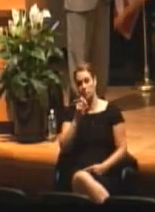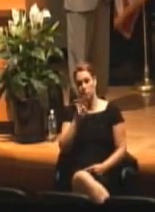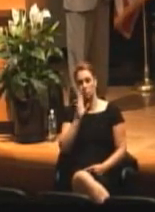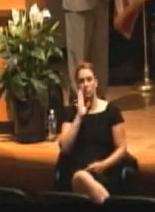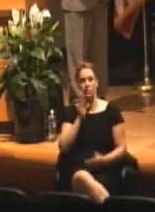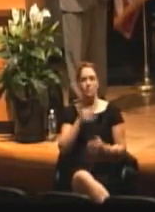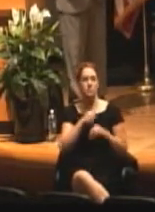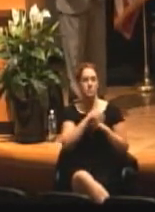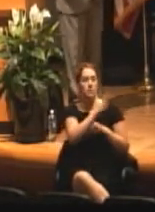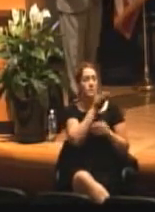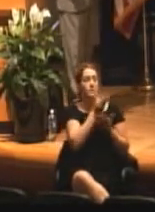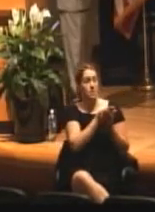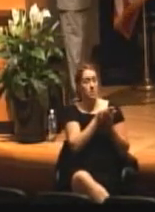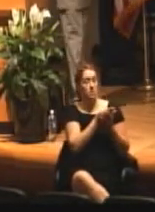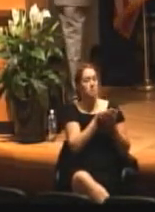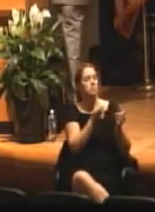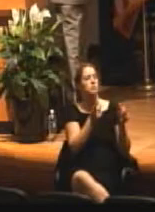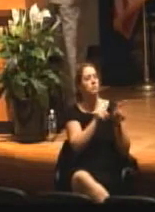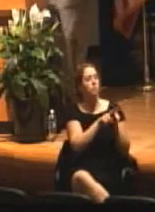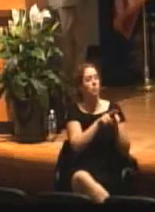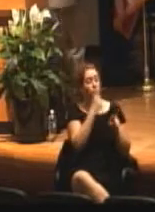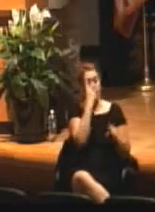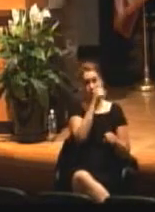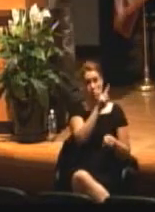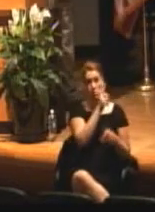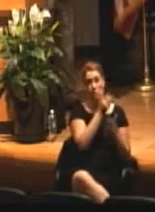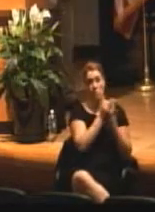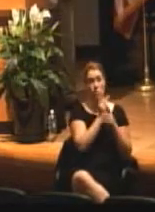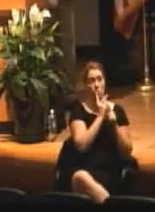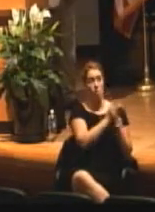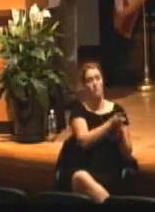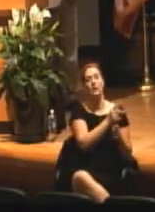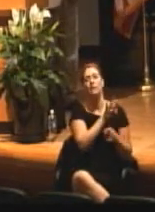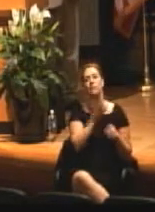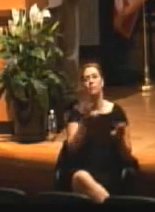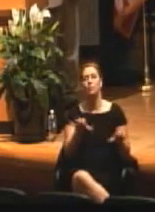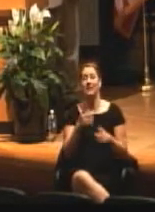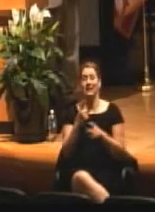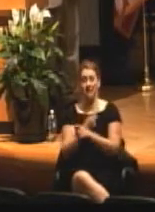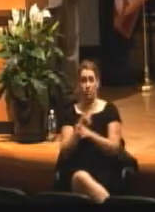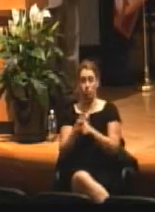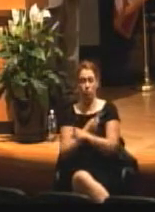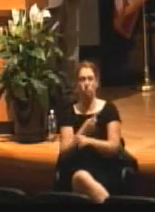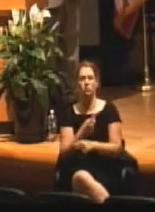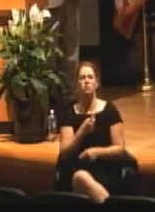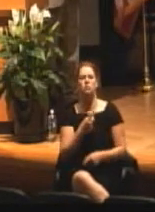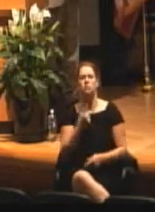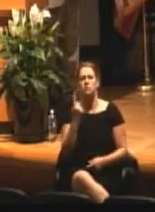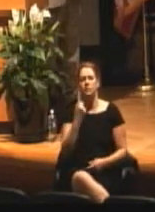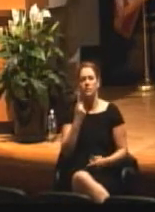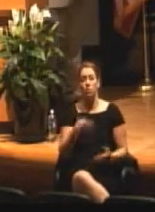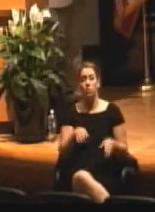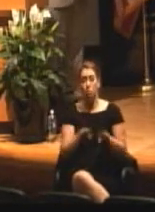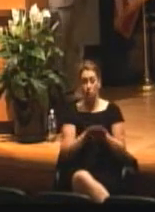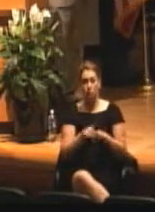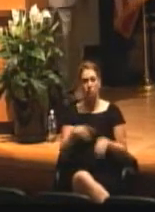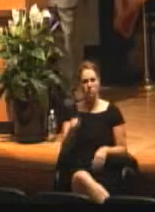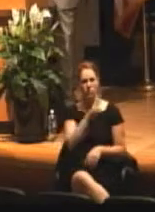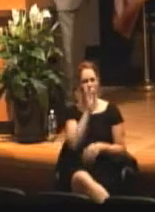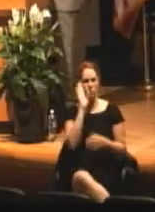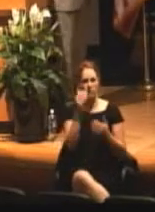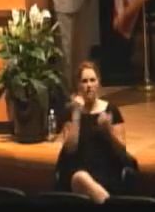loan. If you're doing any conventional or anything else and you guys have funds you need at closing, you're going to have your money there at that